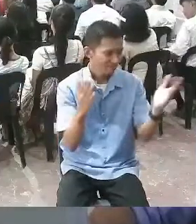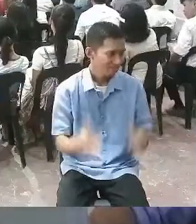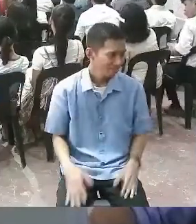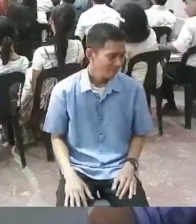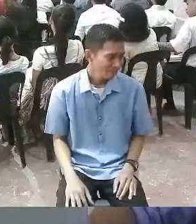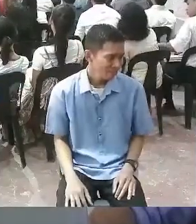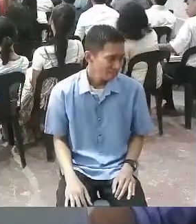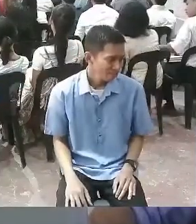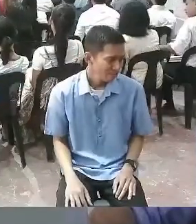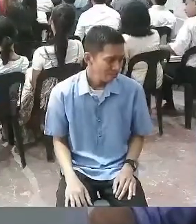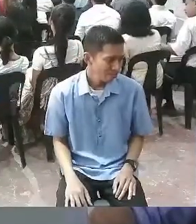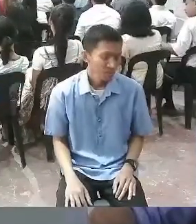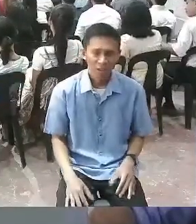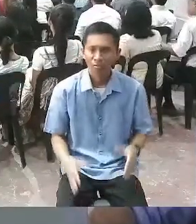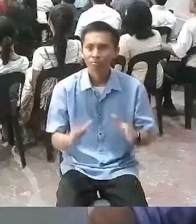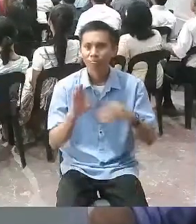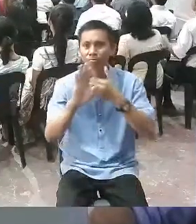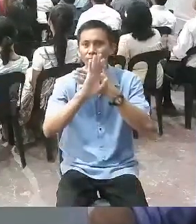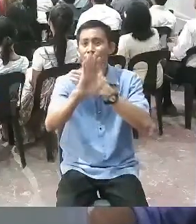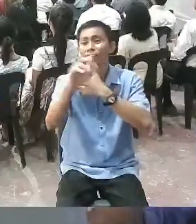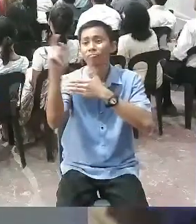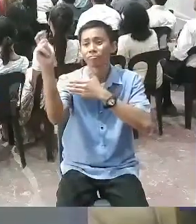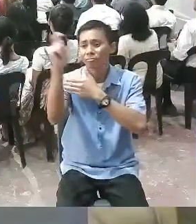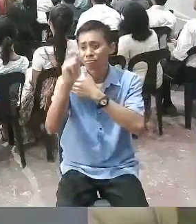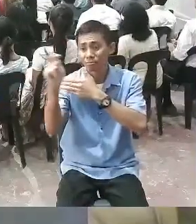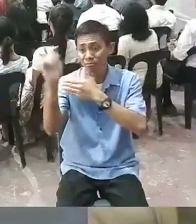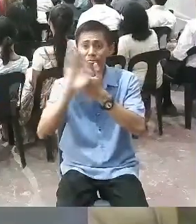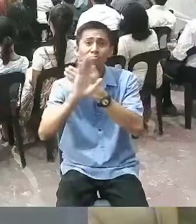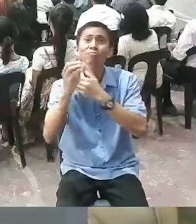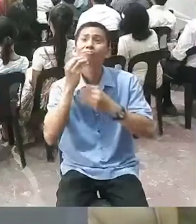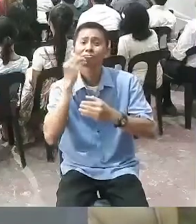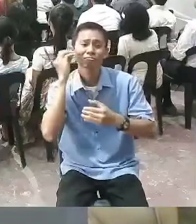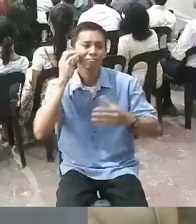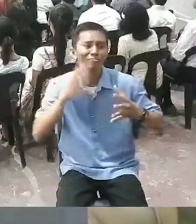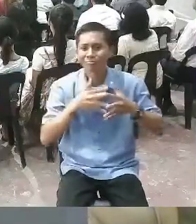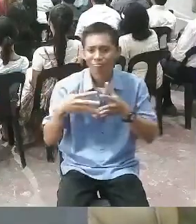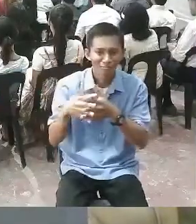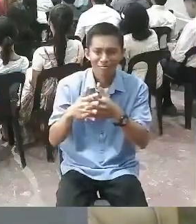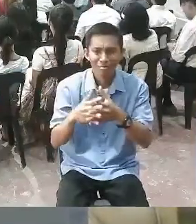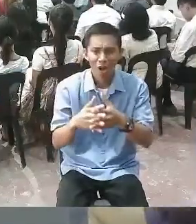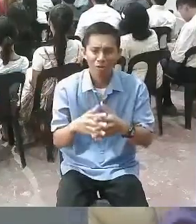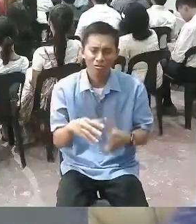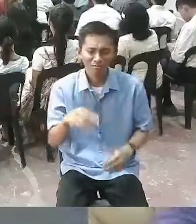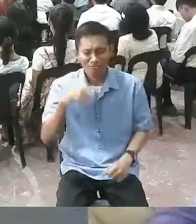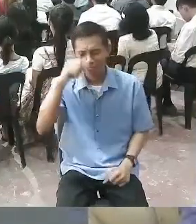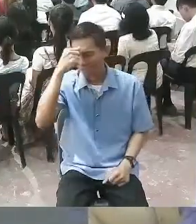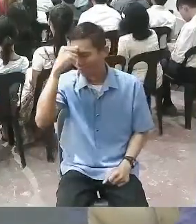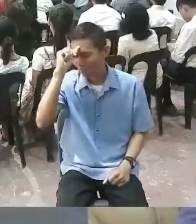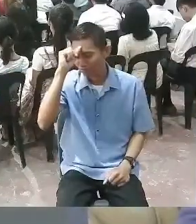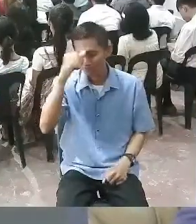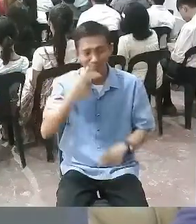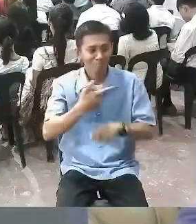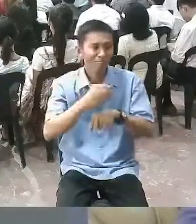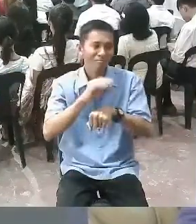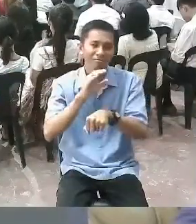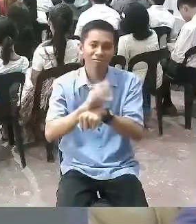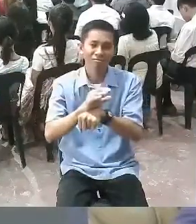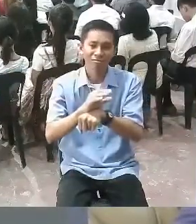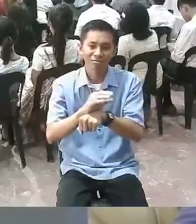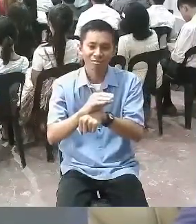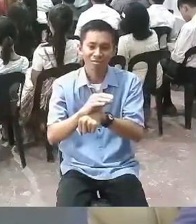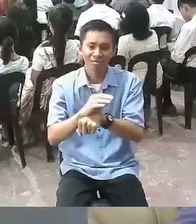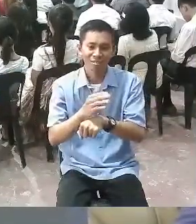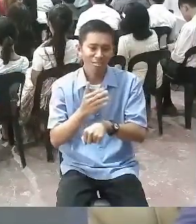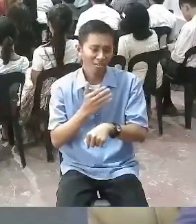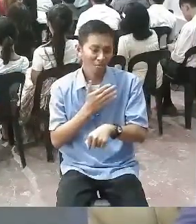on Tuesday. I will remember you. I'll remember this church, and you'll be on